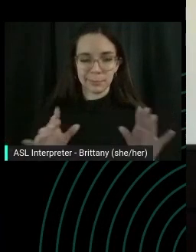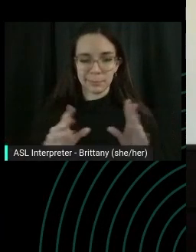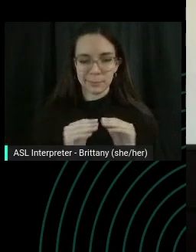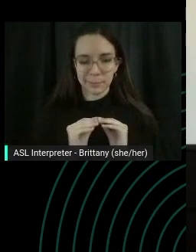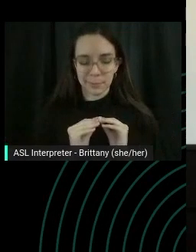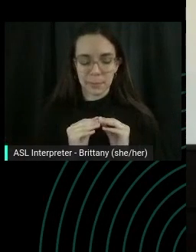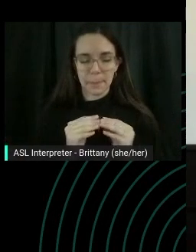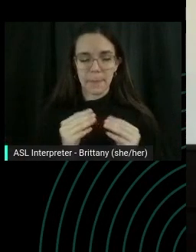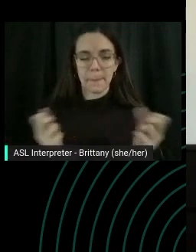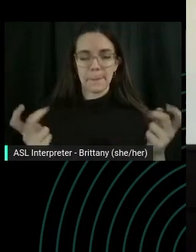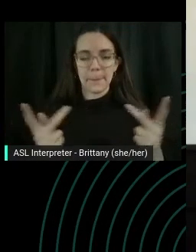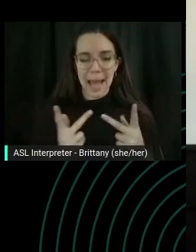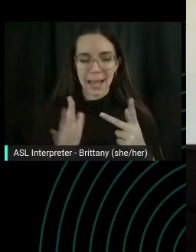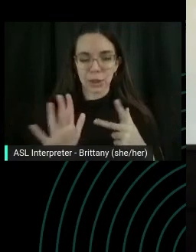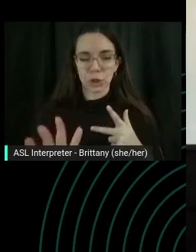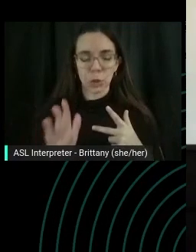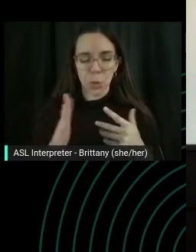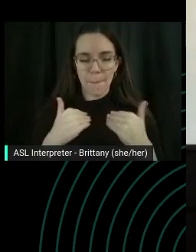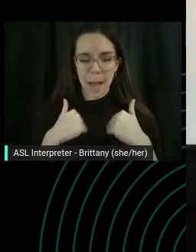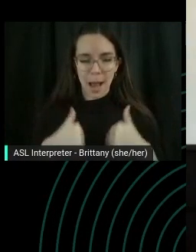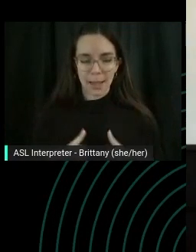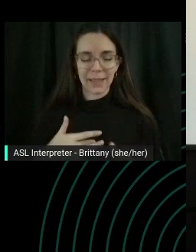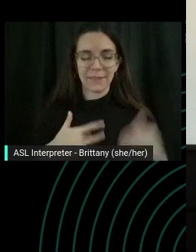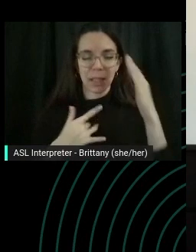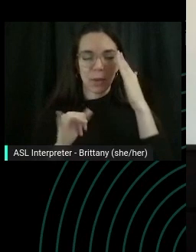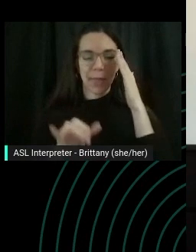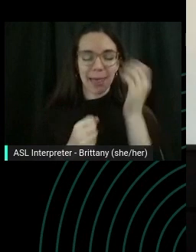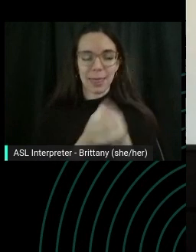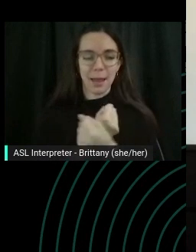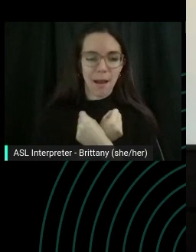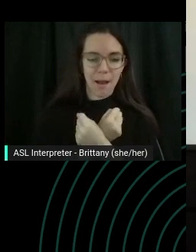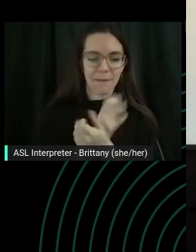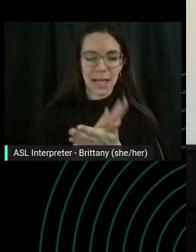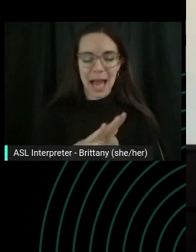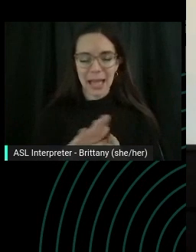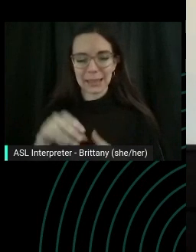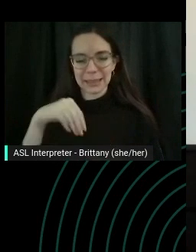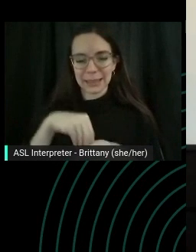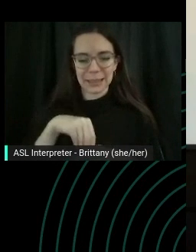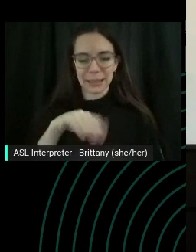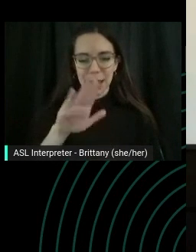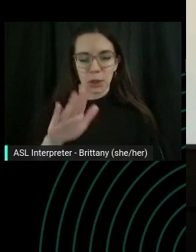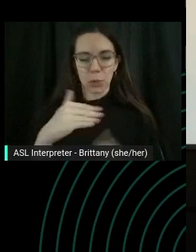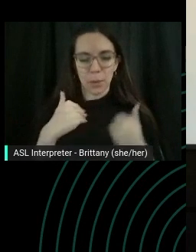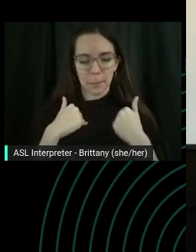that sense of love and of kindness within your body.